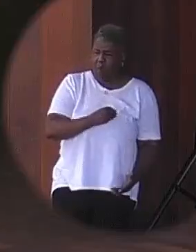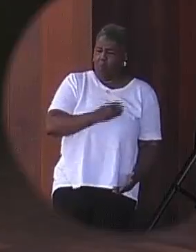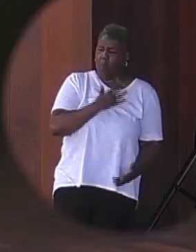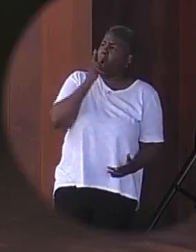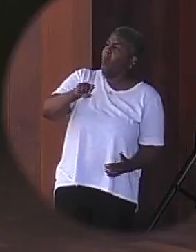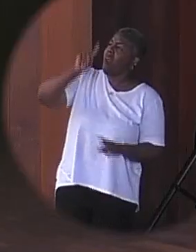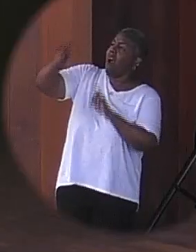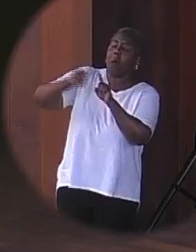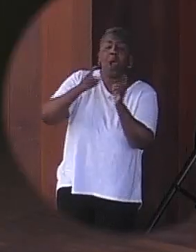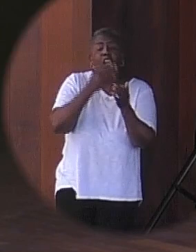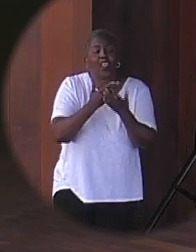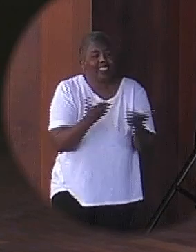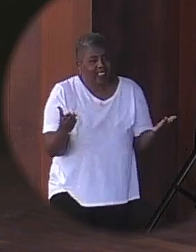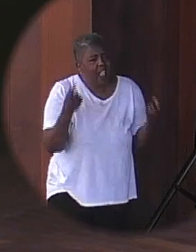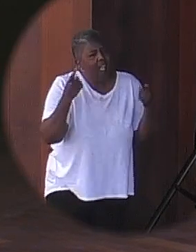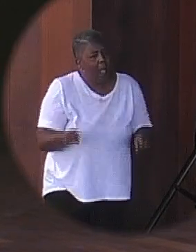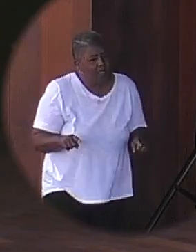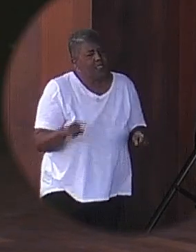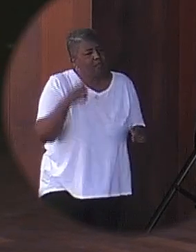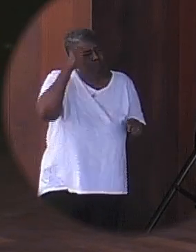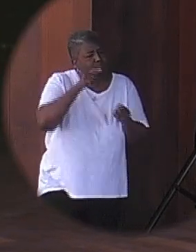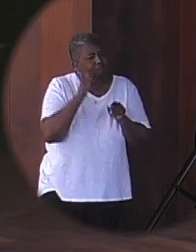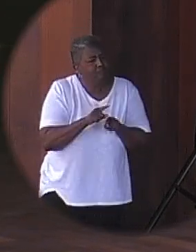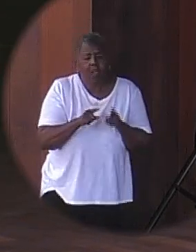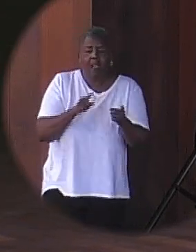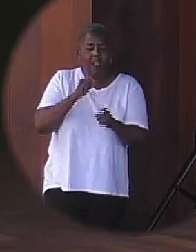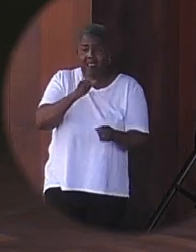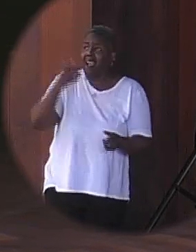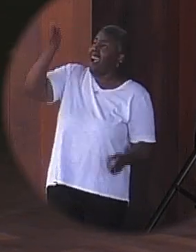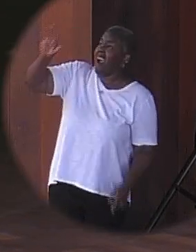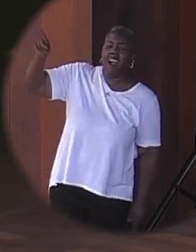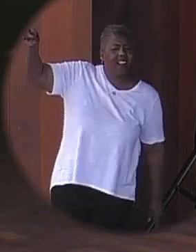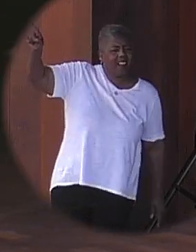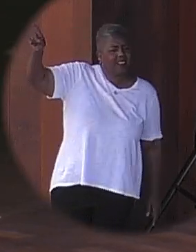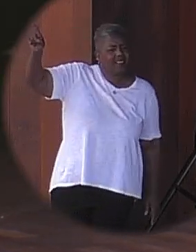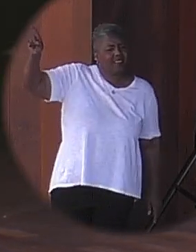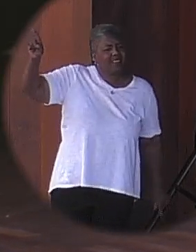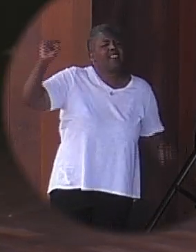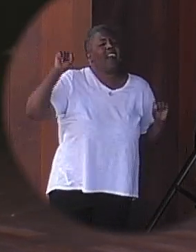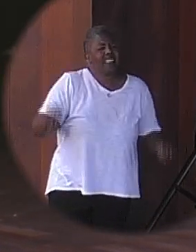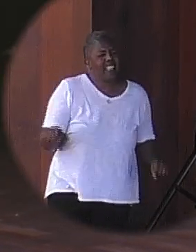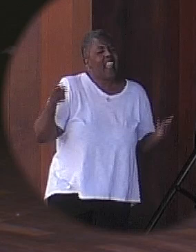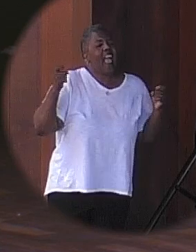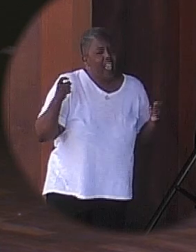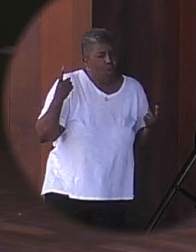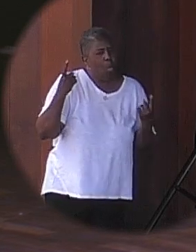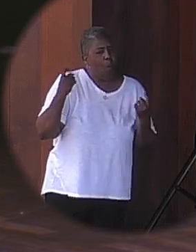And the good thing, beloved, is that God is not offended by our